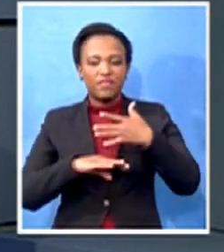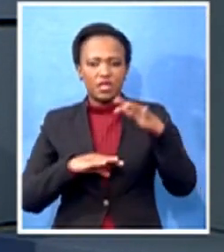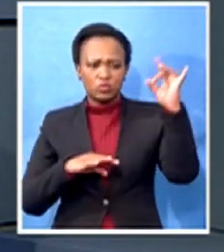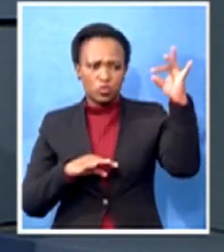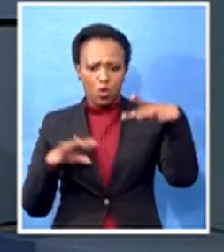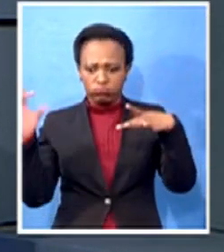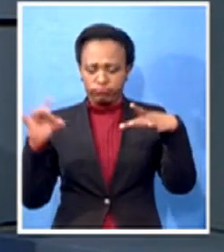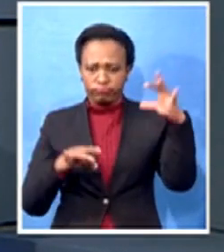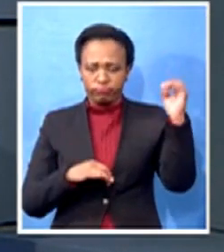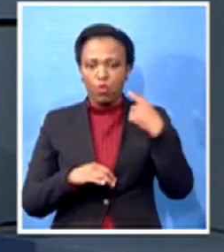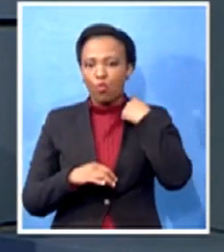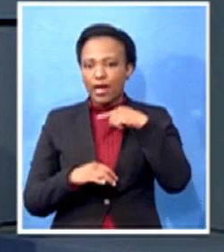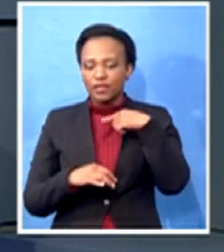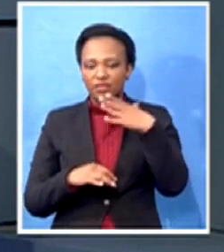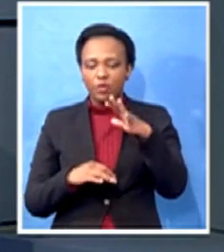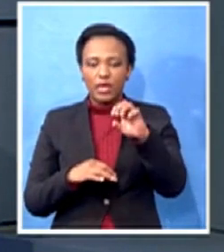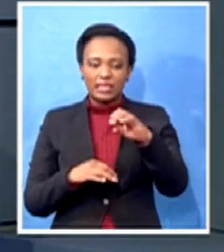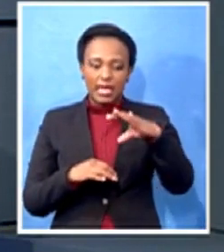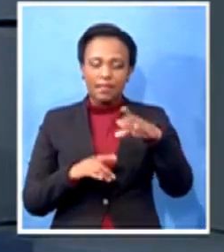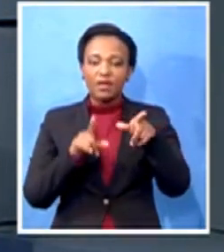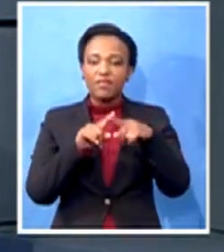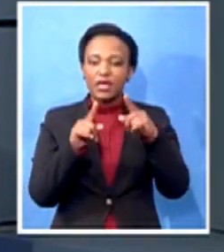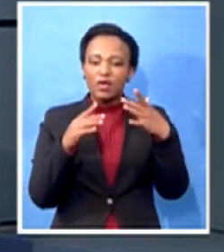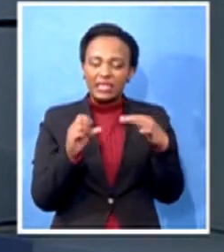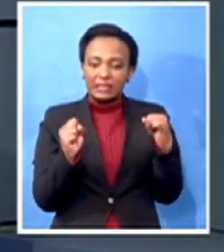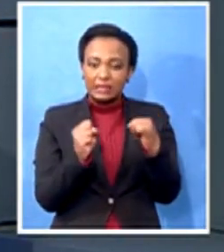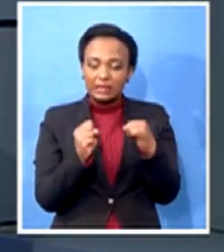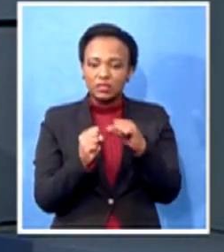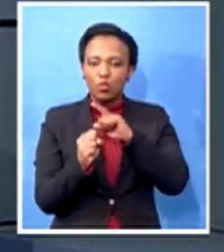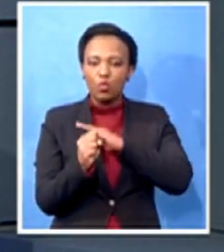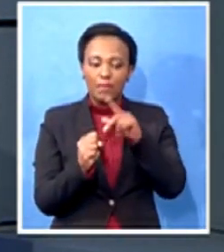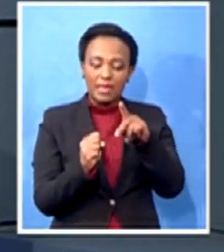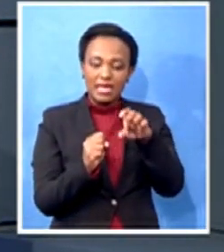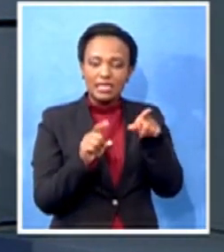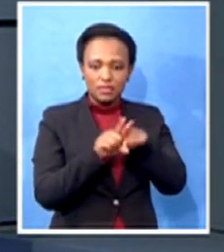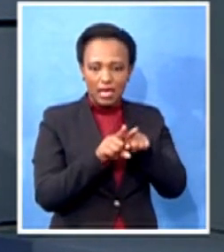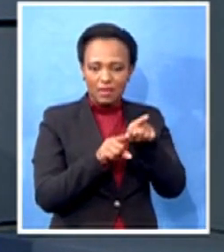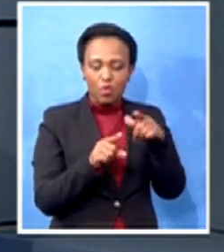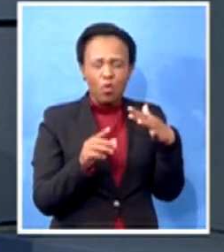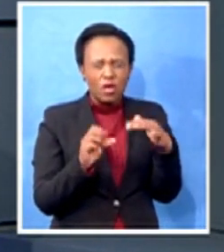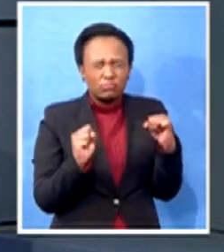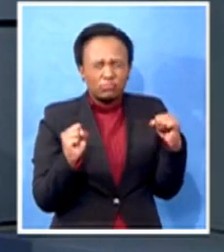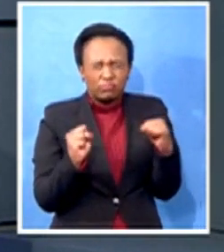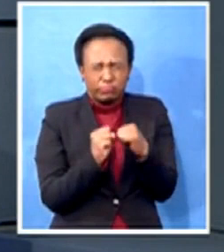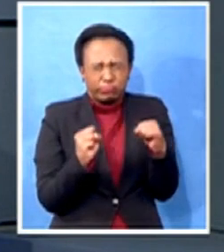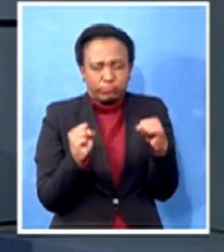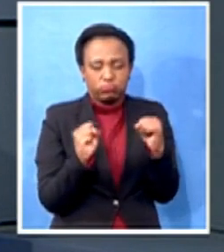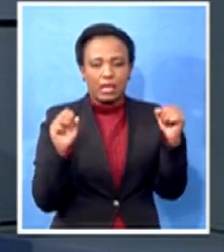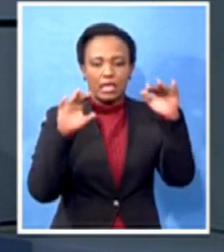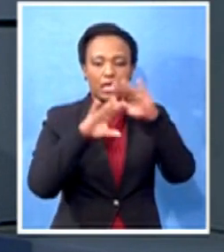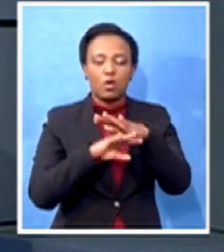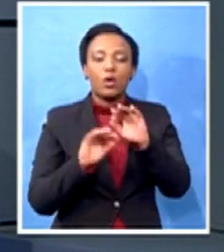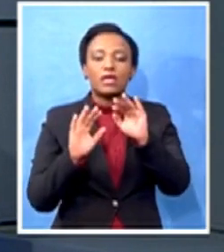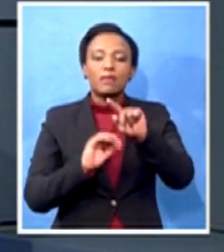but also set a new record in Port Elizabeth for one of the coldest nights. The 10.6 degrees Celsius maximum that